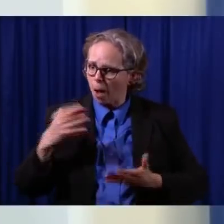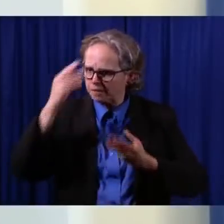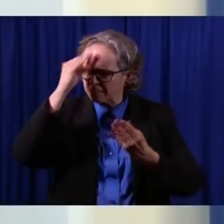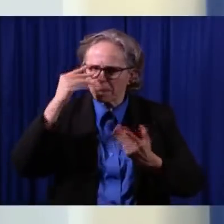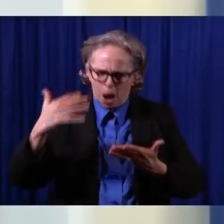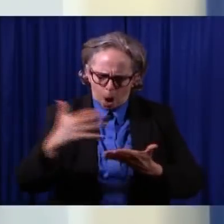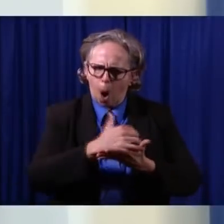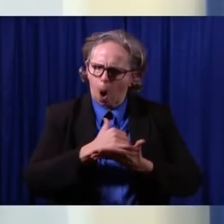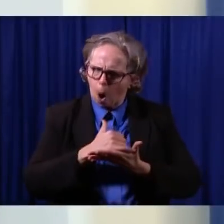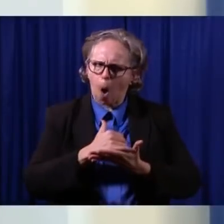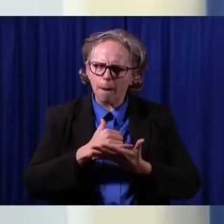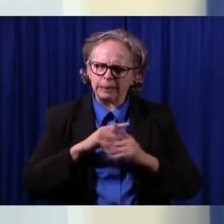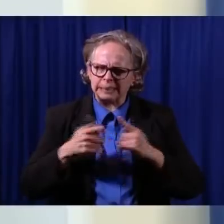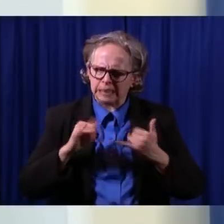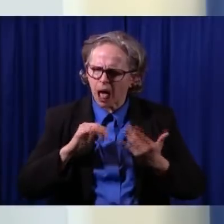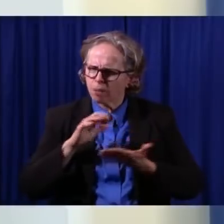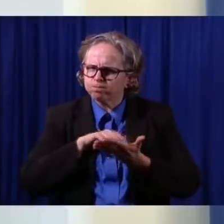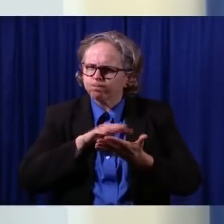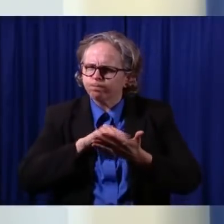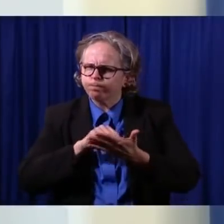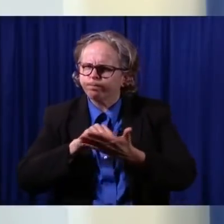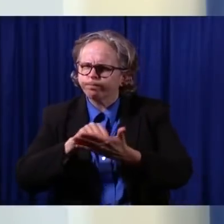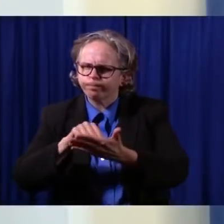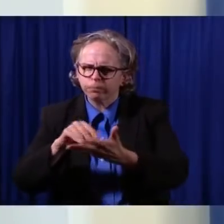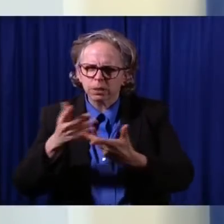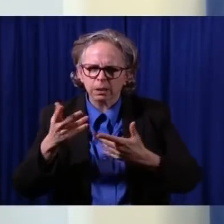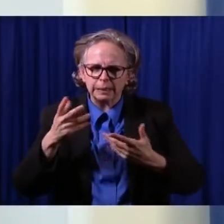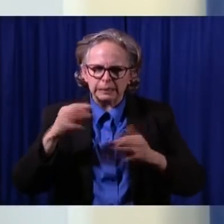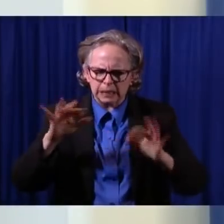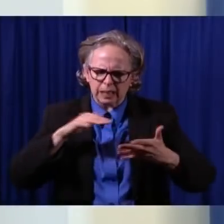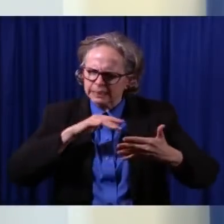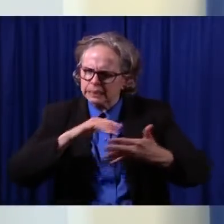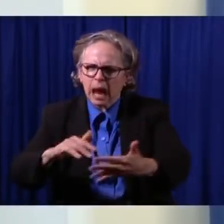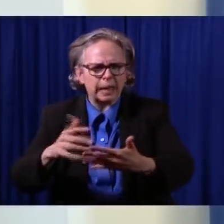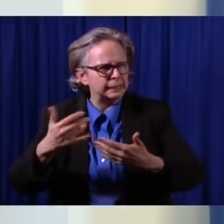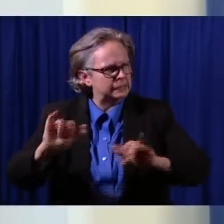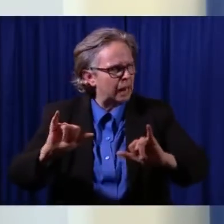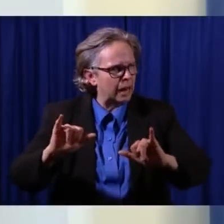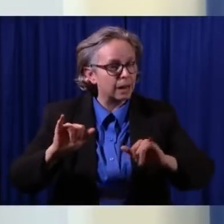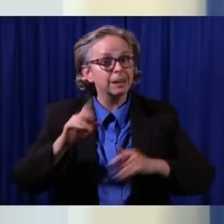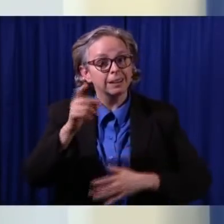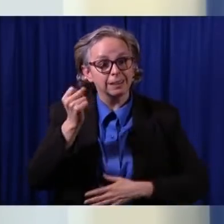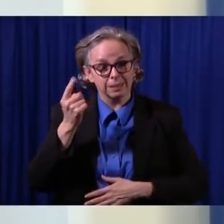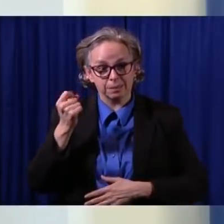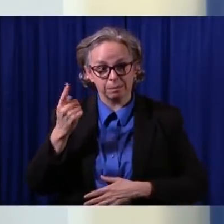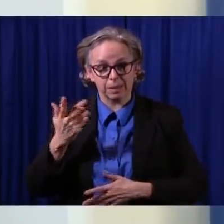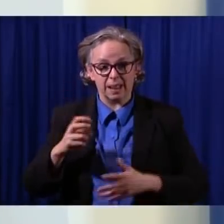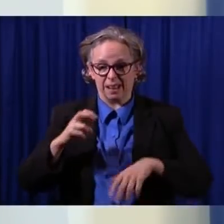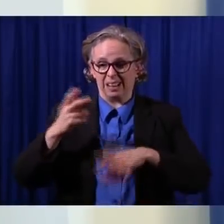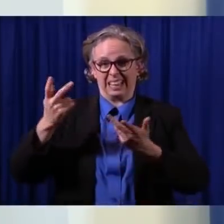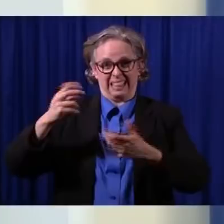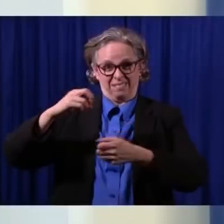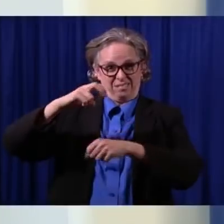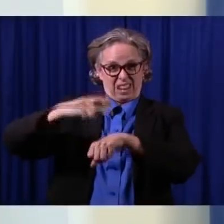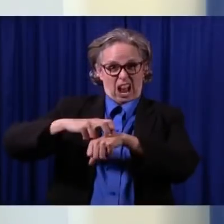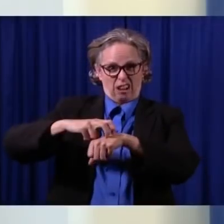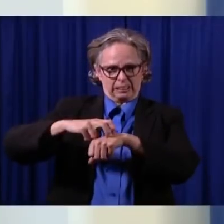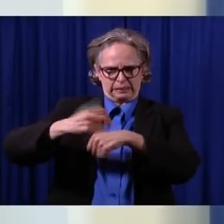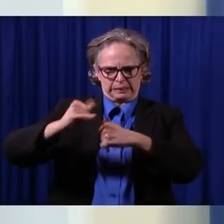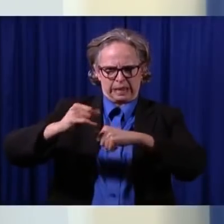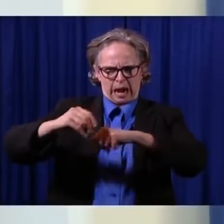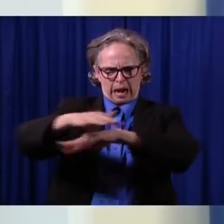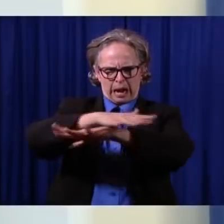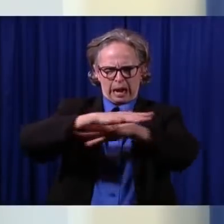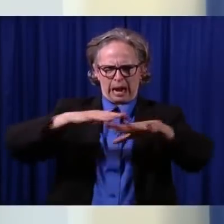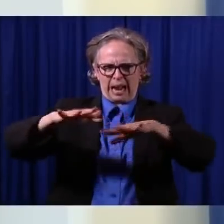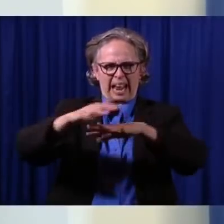day. We're doing studies to learn more about this virus in Ohio. But it's here, it's amongst us in every possible